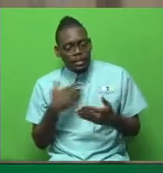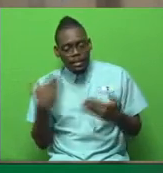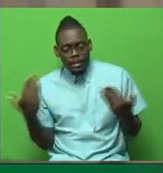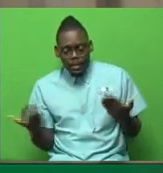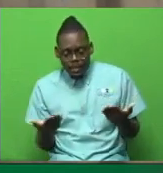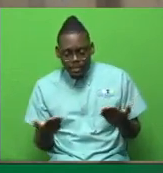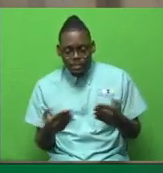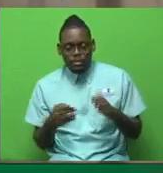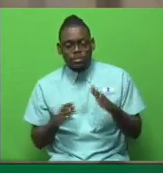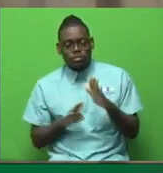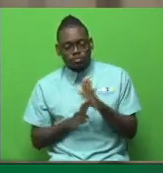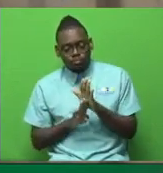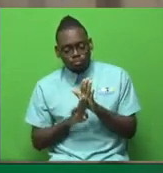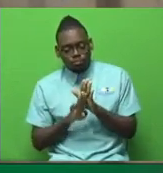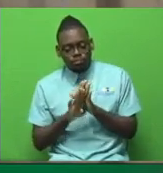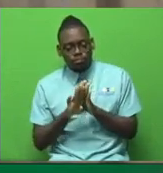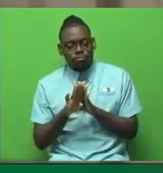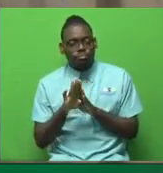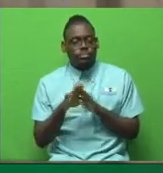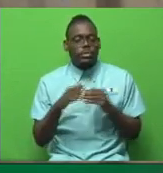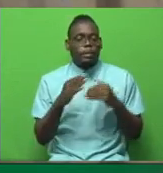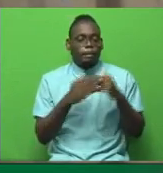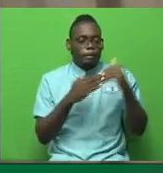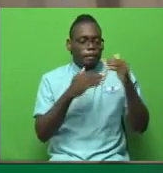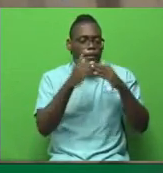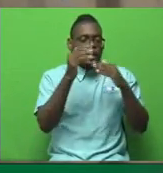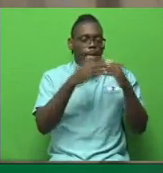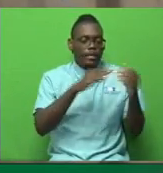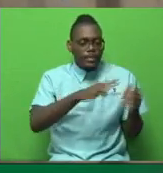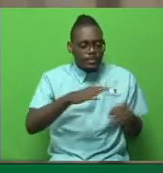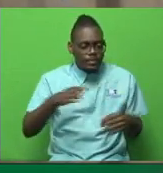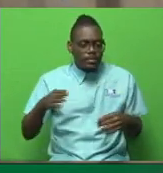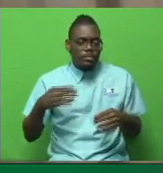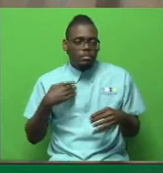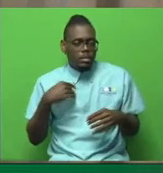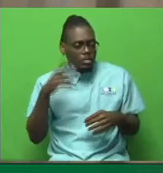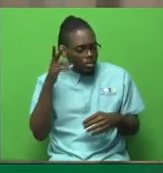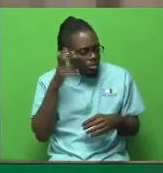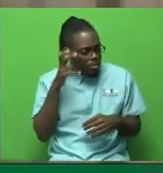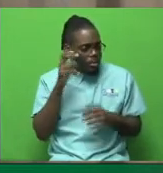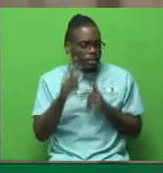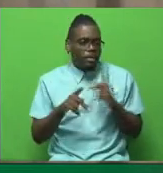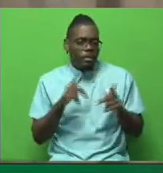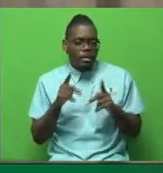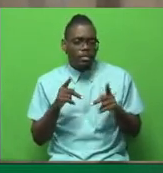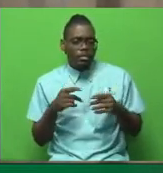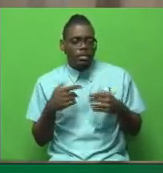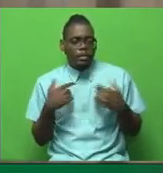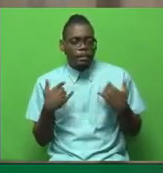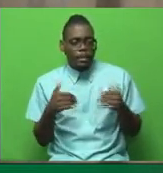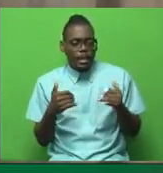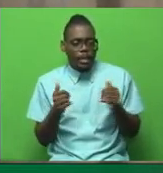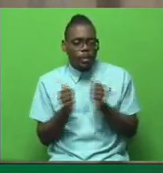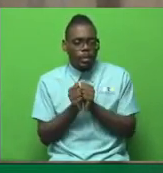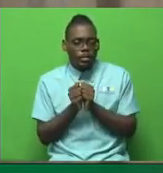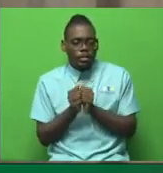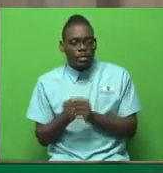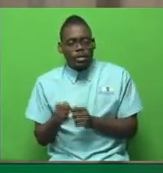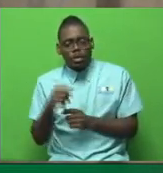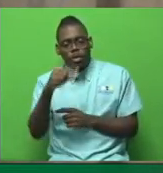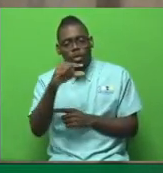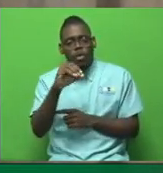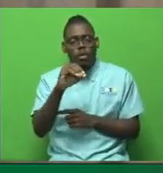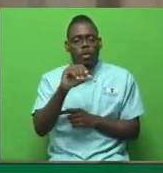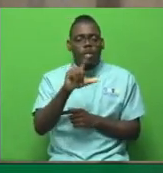laughing about I got videos with um persons playing golf and potholes at this point in time because they go around the country and they